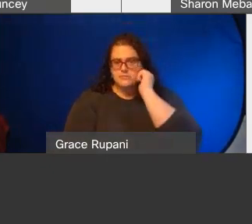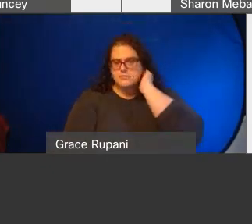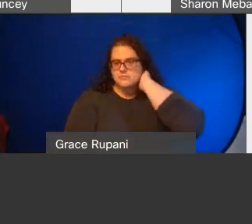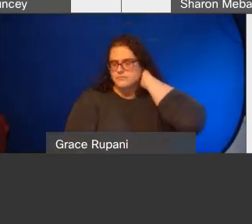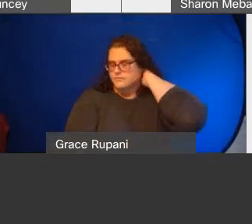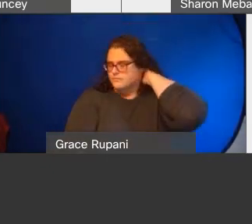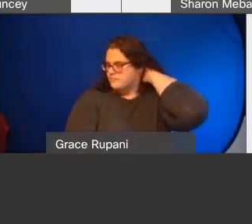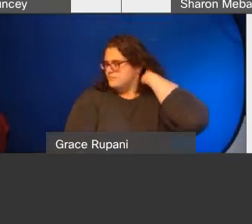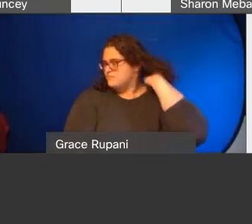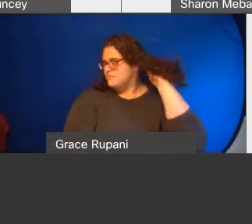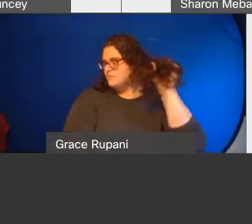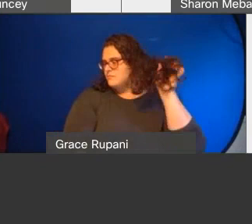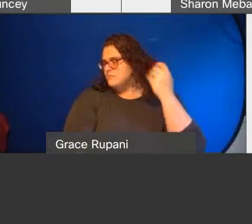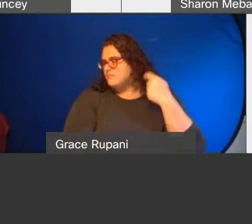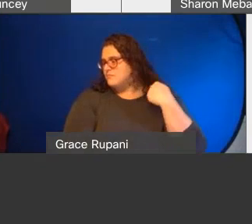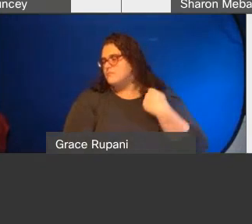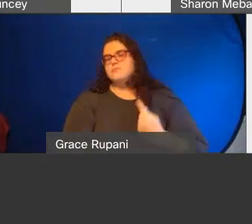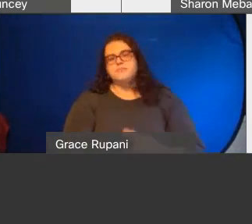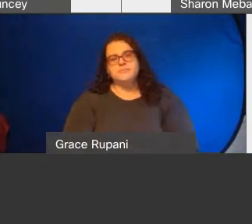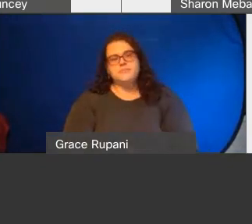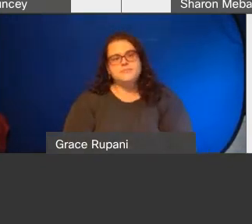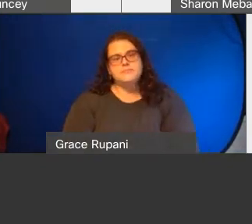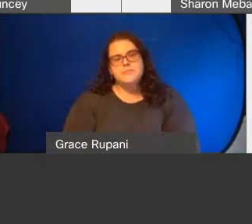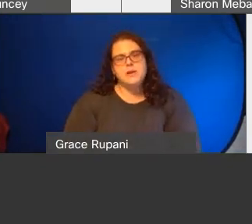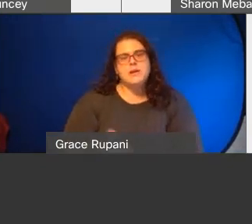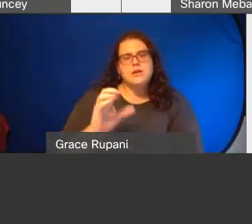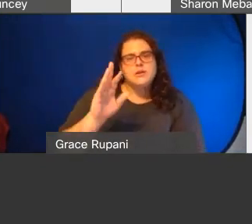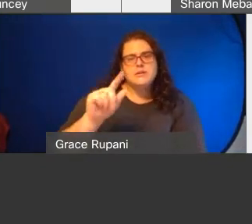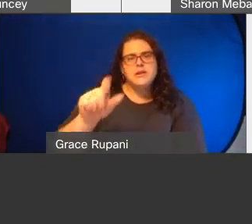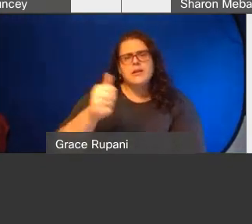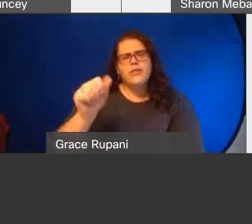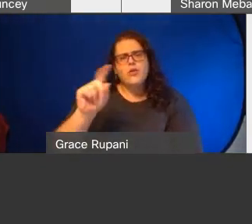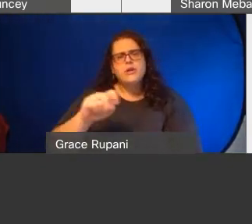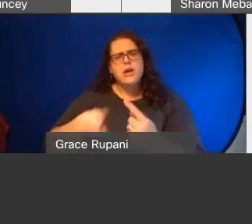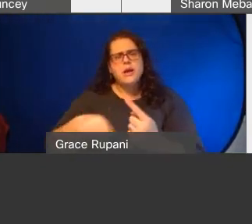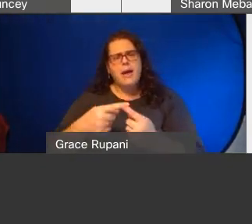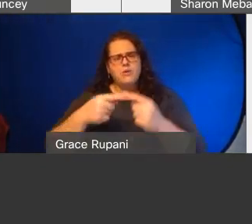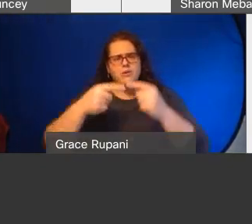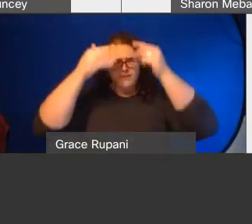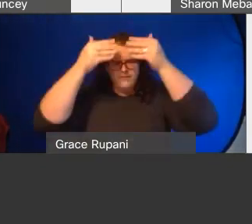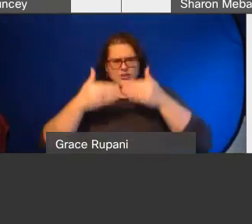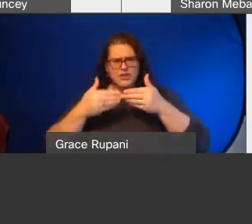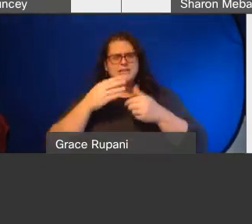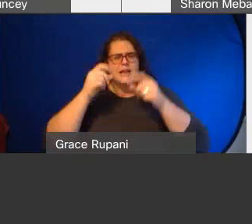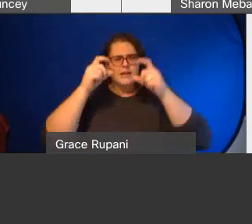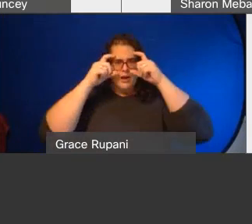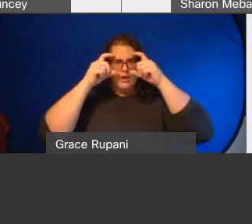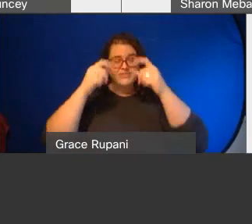Daryl, there's another question in regards to face shields and goggles. Is there a resource for